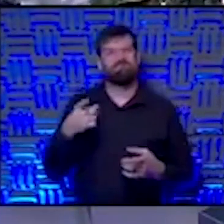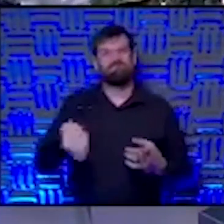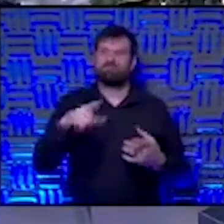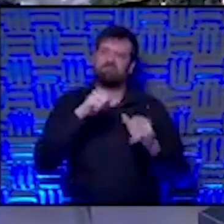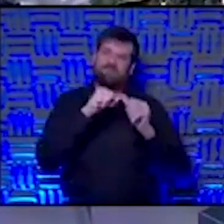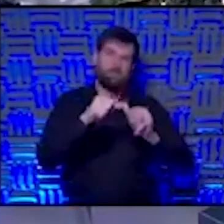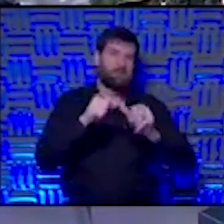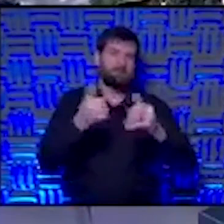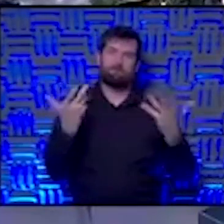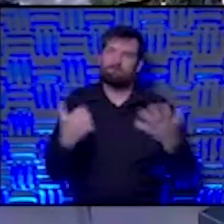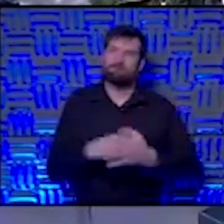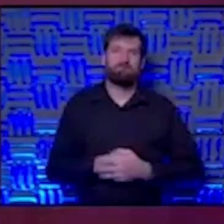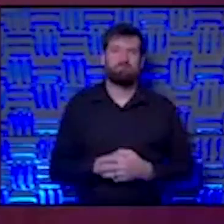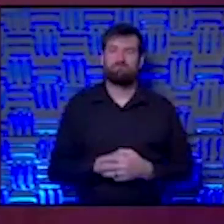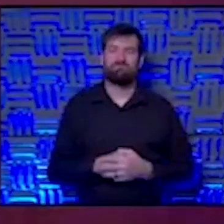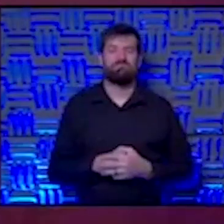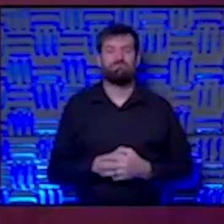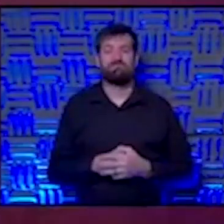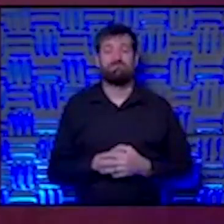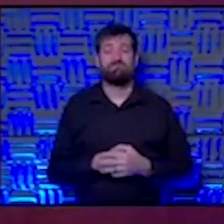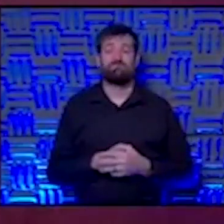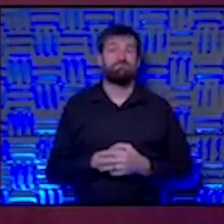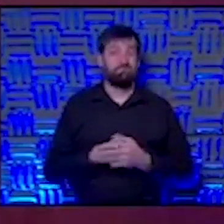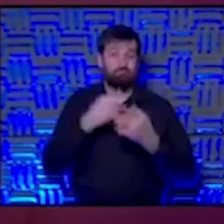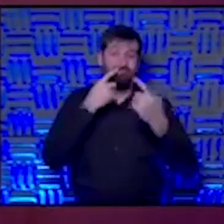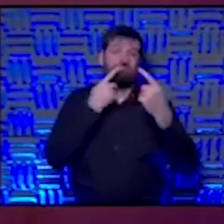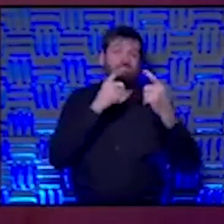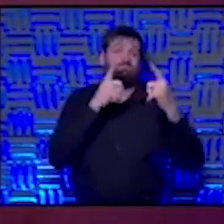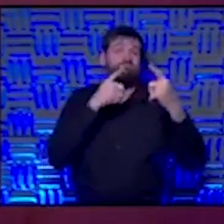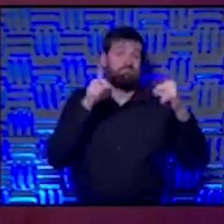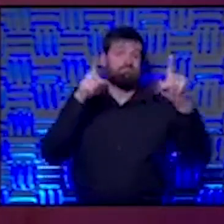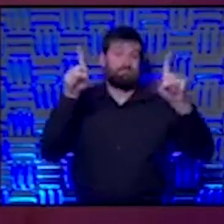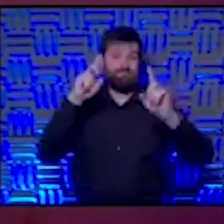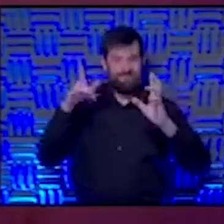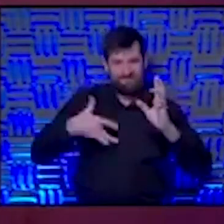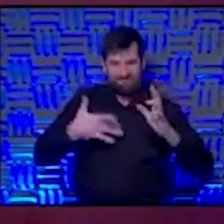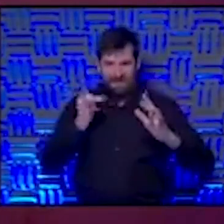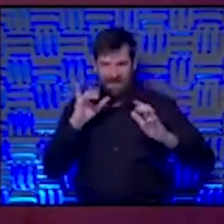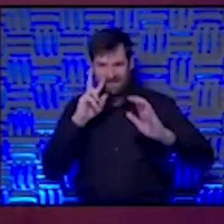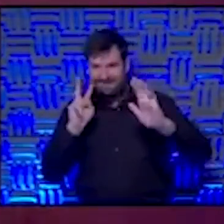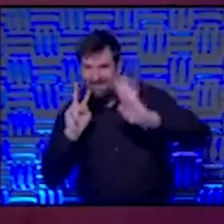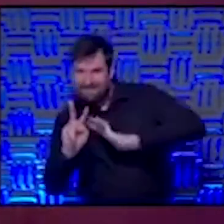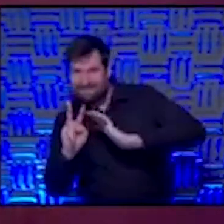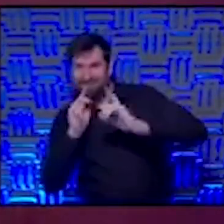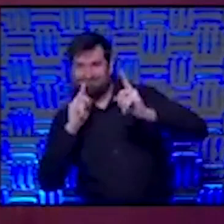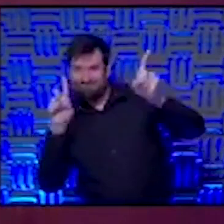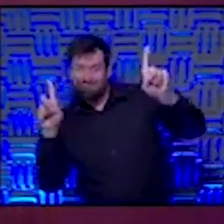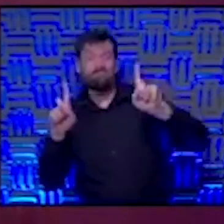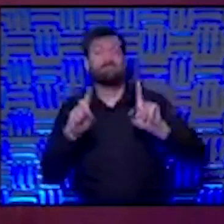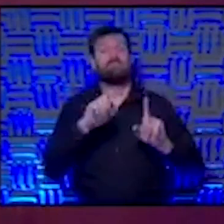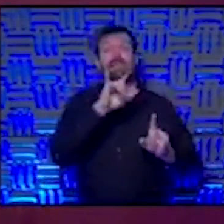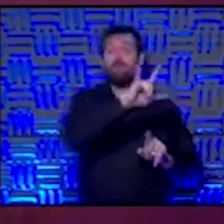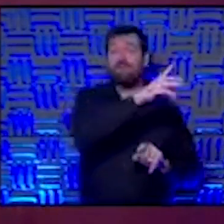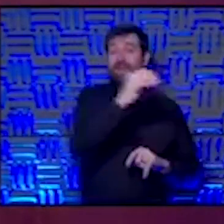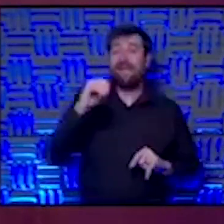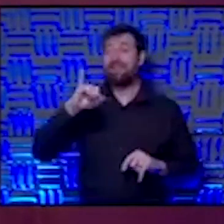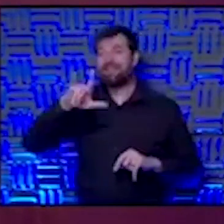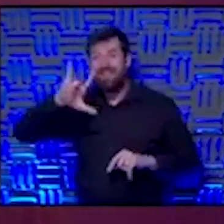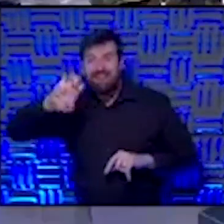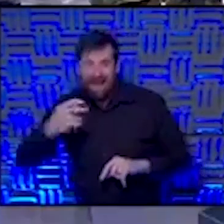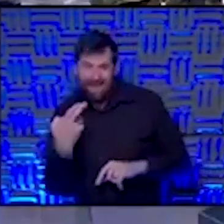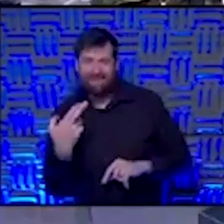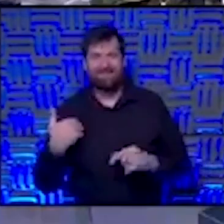on keeping on. We're getting somewhere. It feels like there's a light. The airplane and the sleigh have a